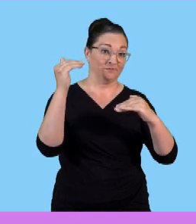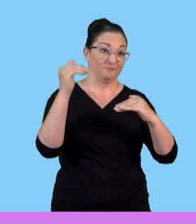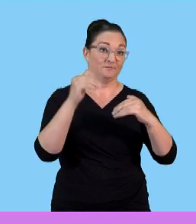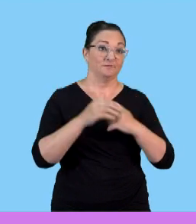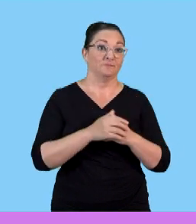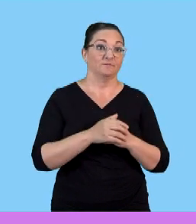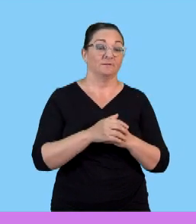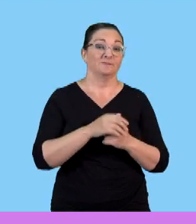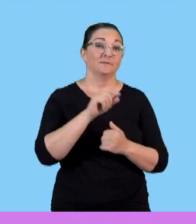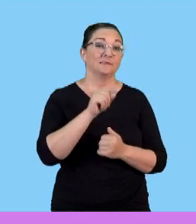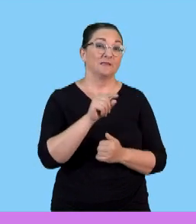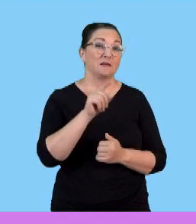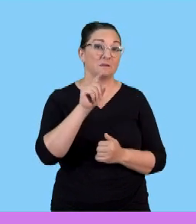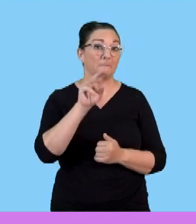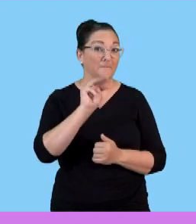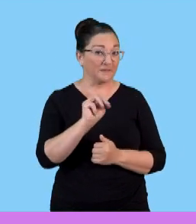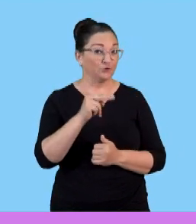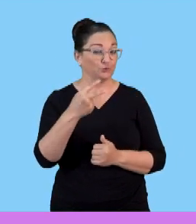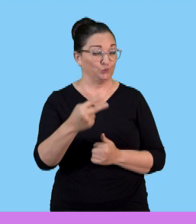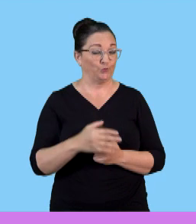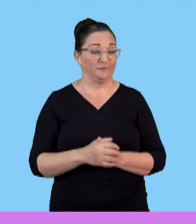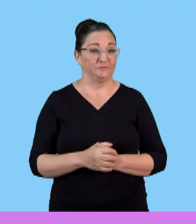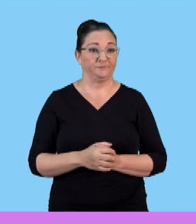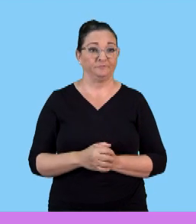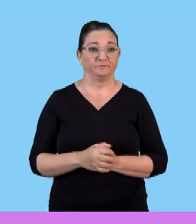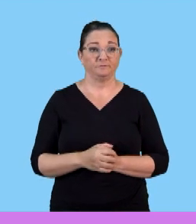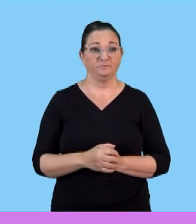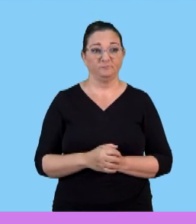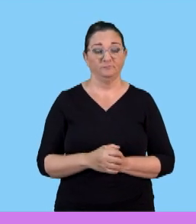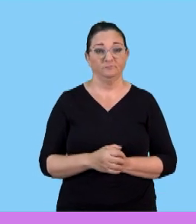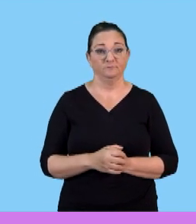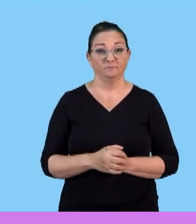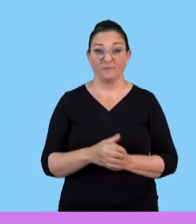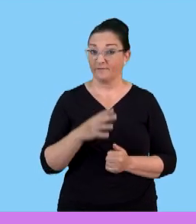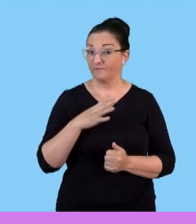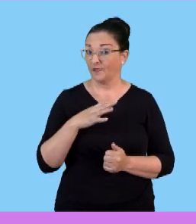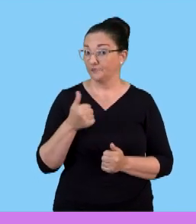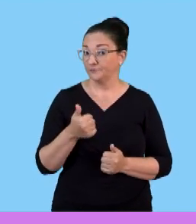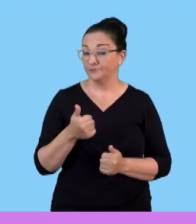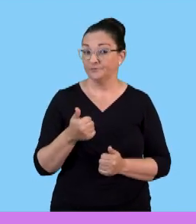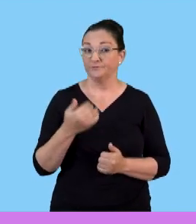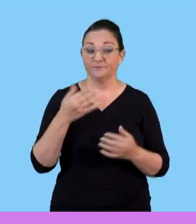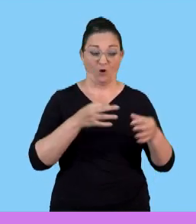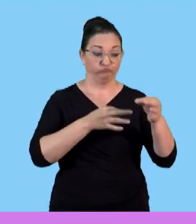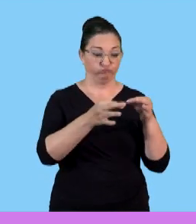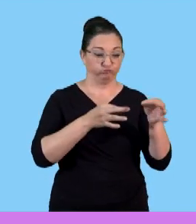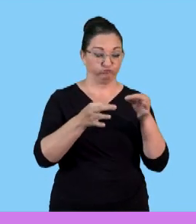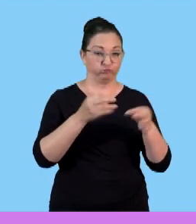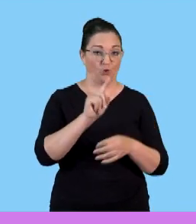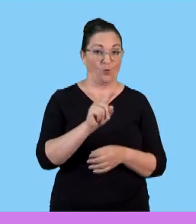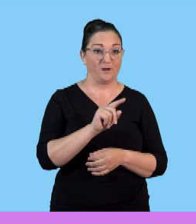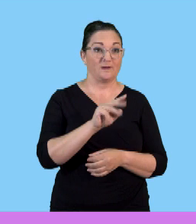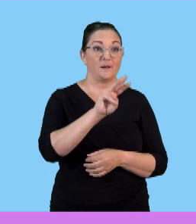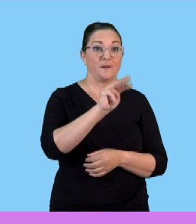height, and that must be in meters, and I must square that value. Are we fine? So let's